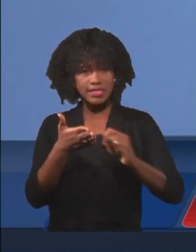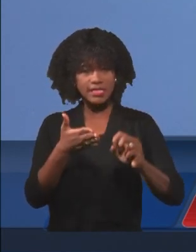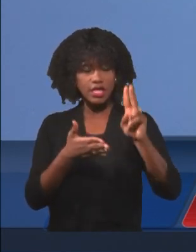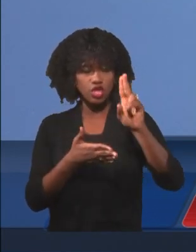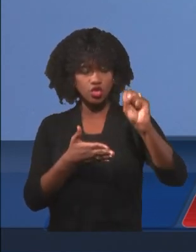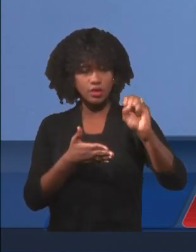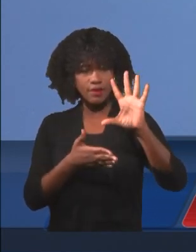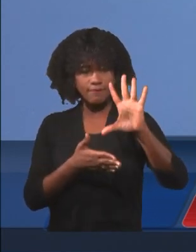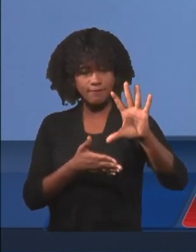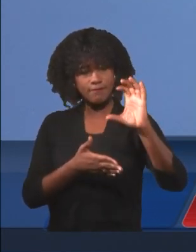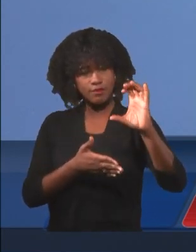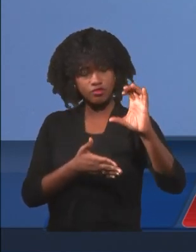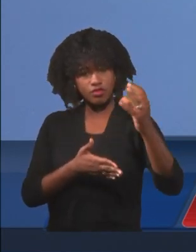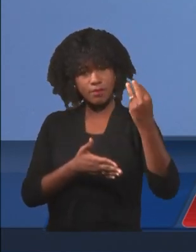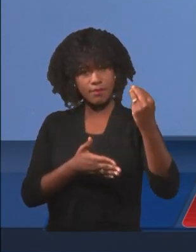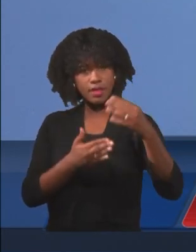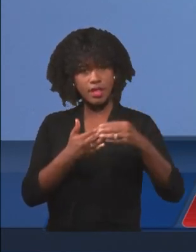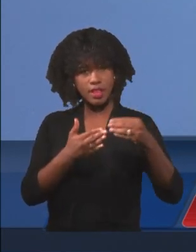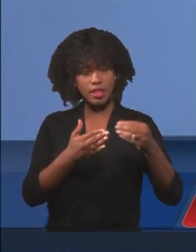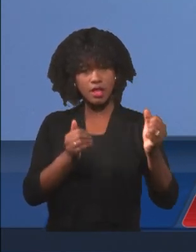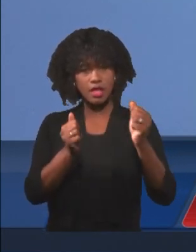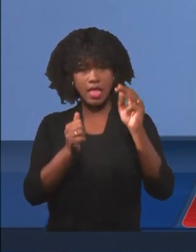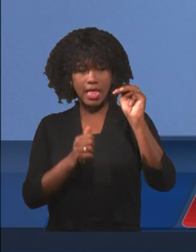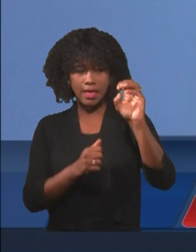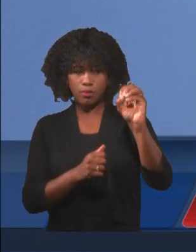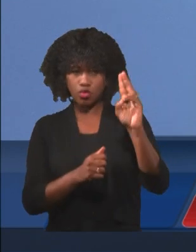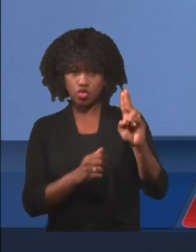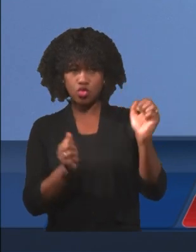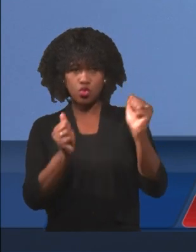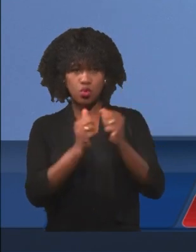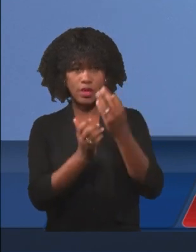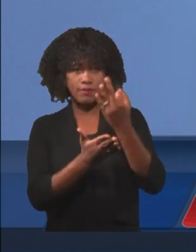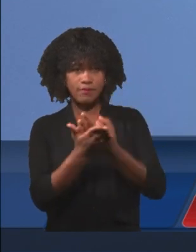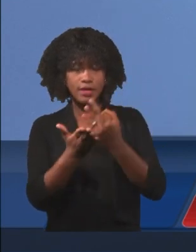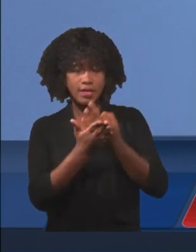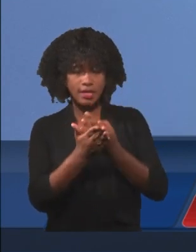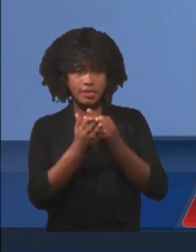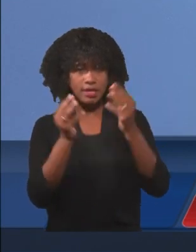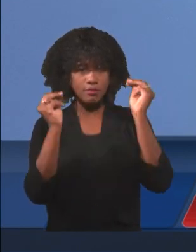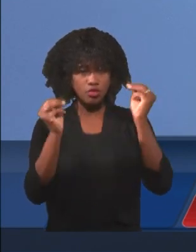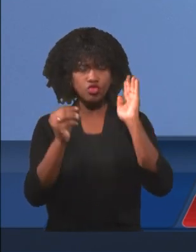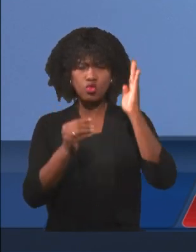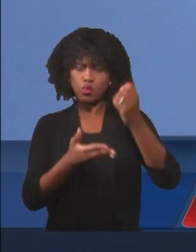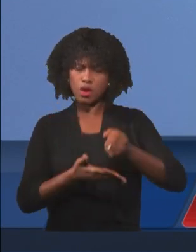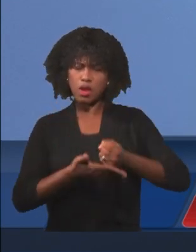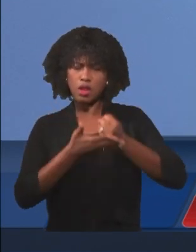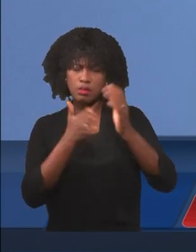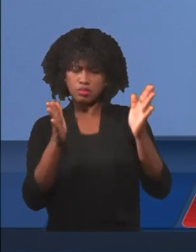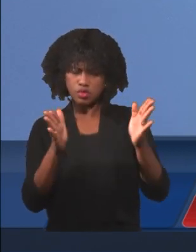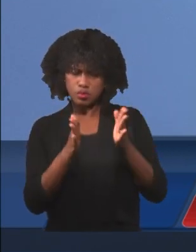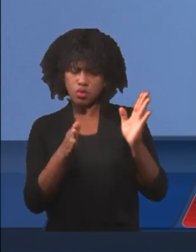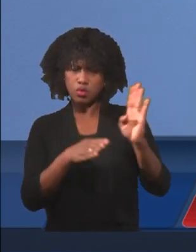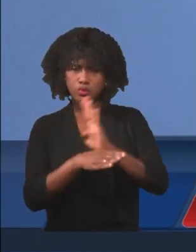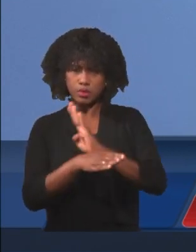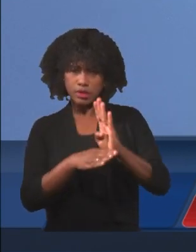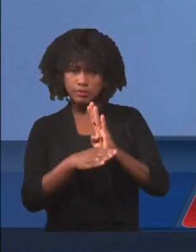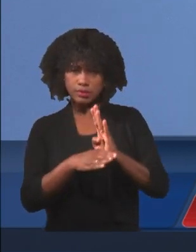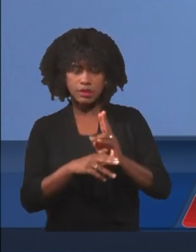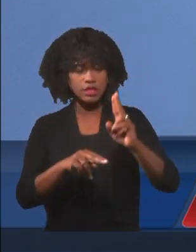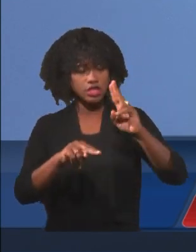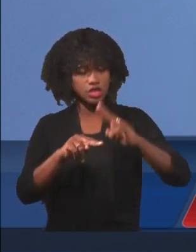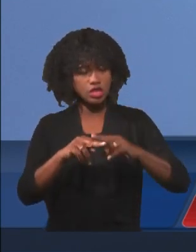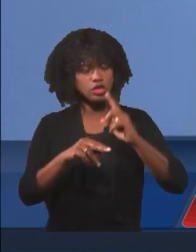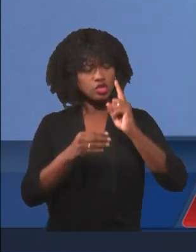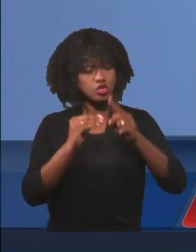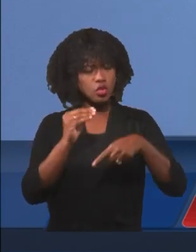$500 million MOU with the Finance Ministry will significantly benefit small businesses in TNT. Ms. Lewis sat down to discuss the recent